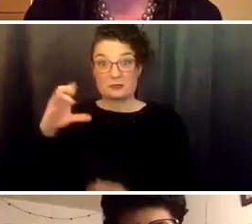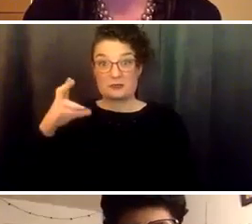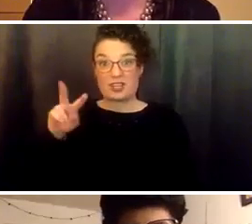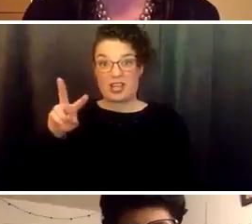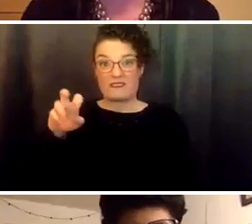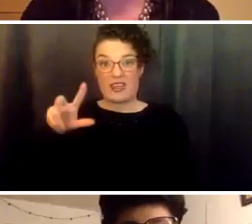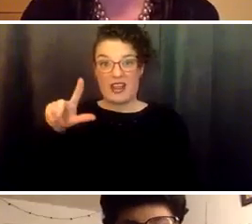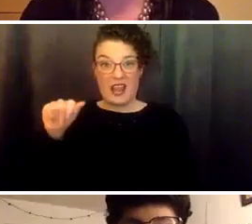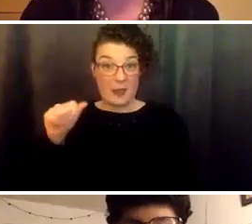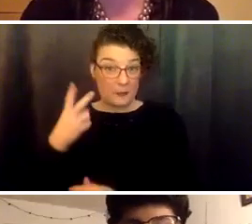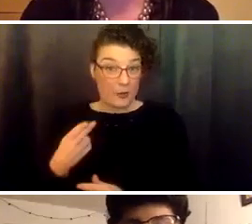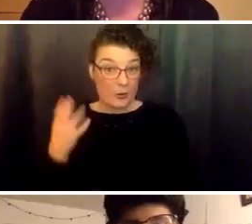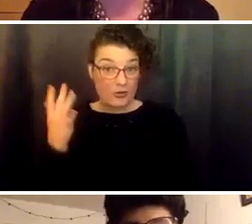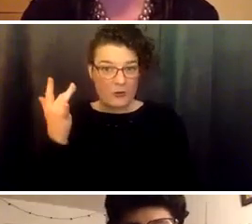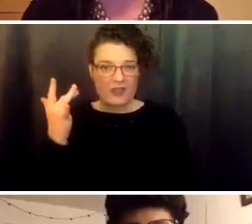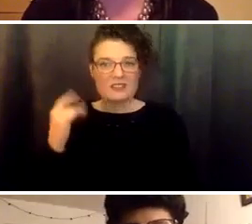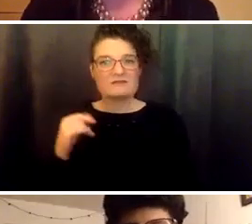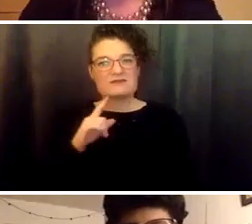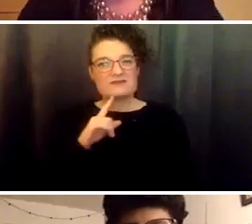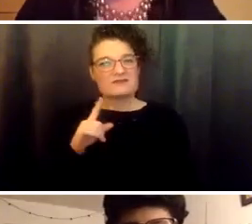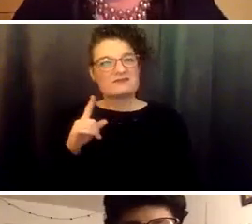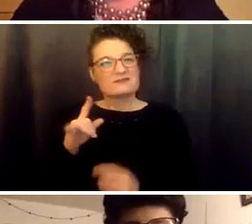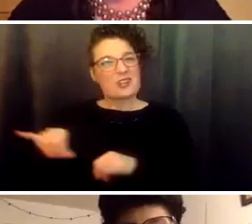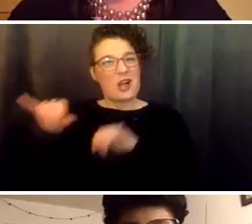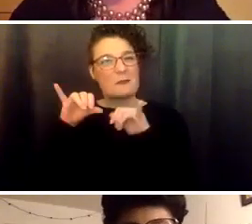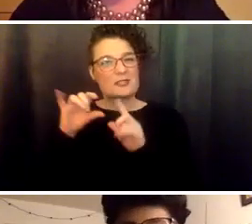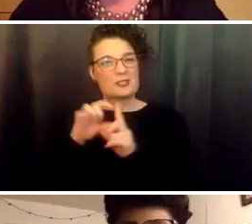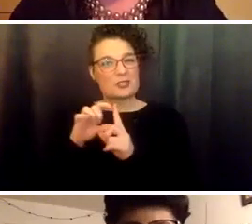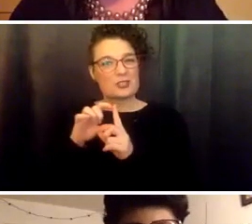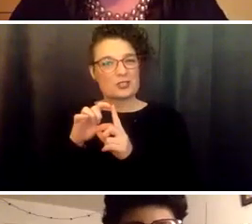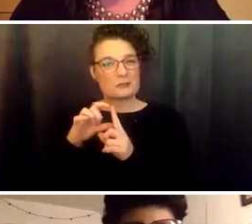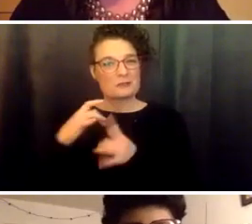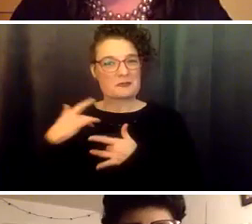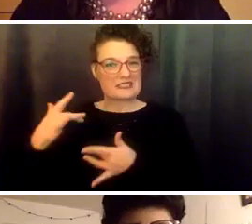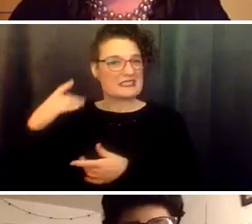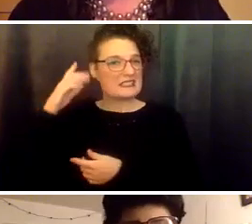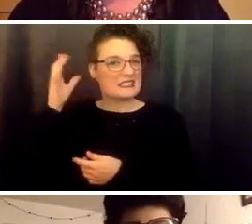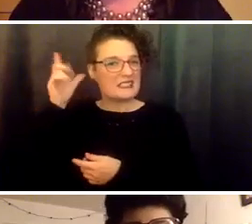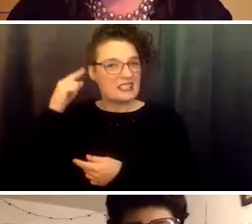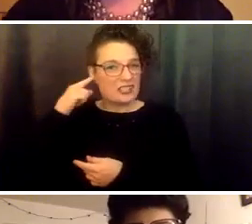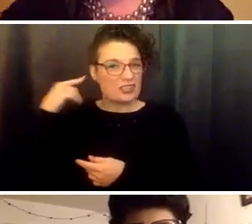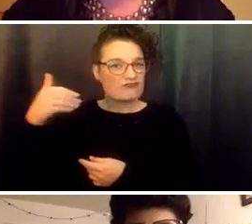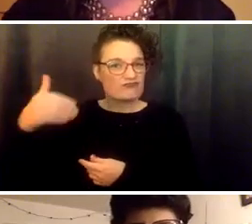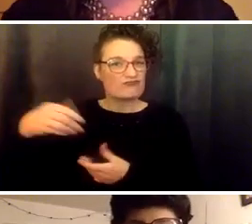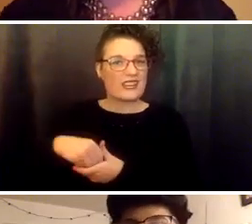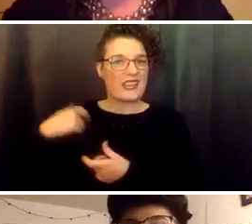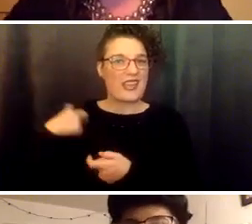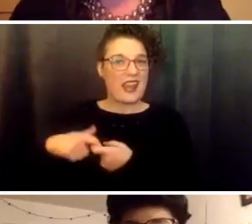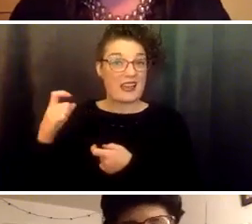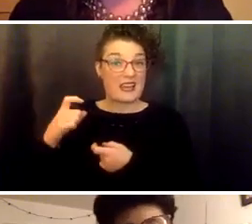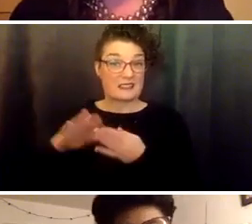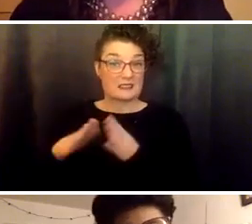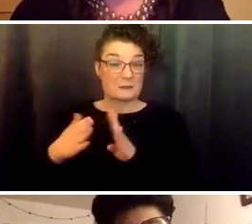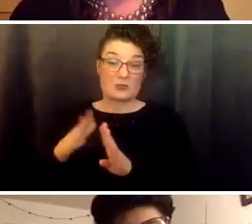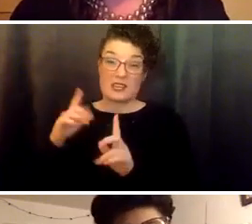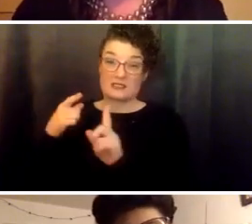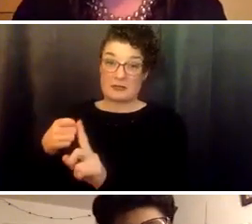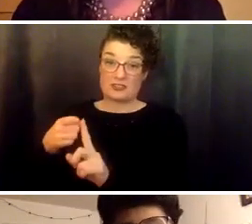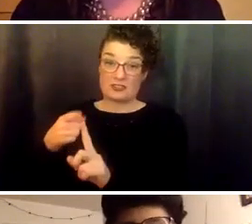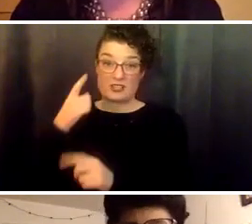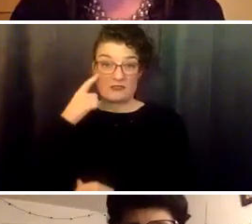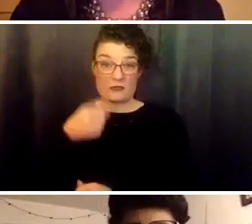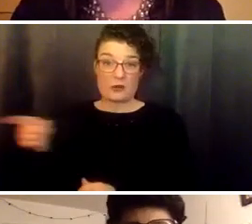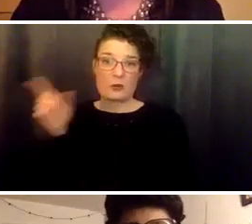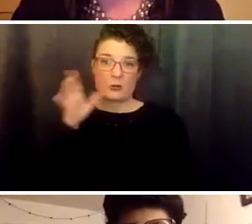because it is a very common term you hear within Latinx communities, especially towards women who aren't sort